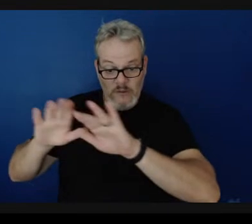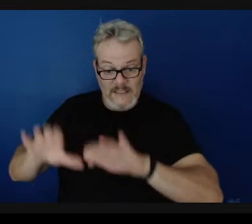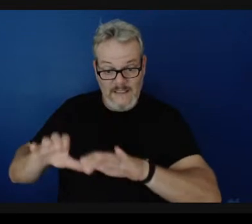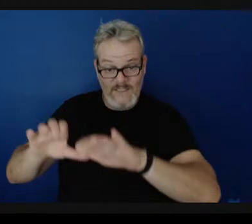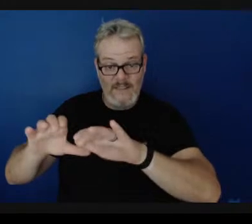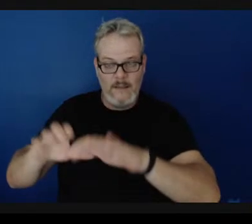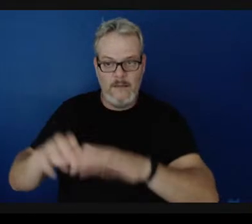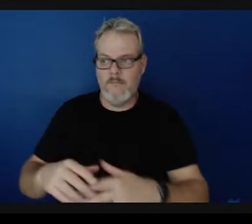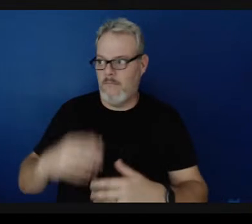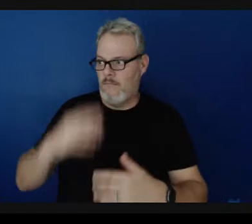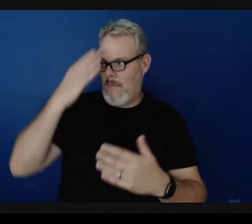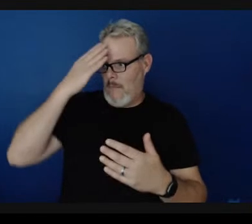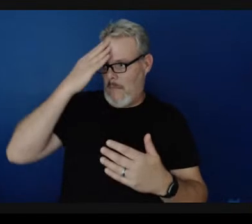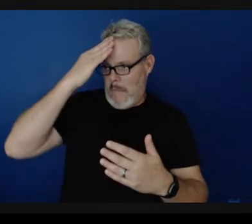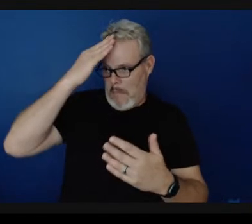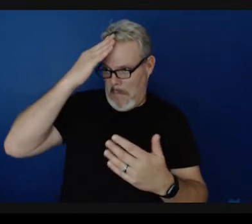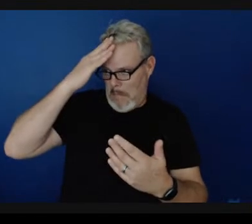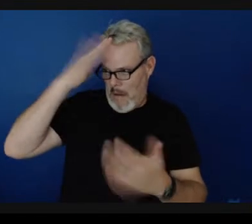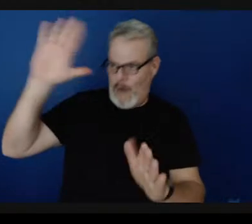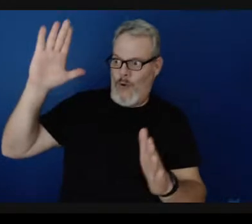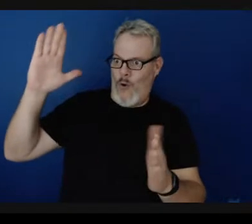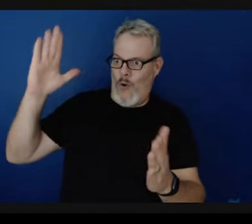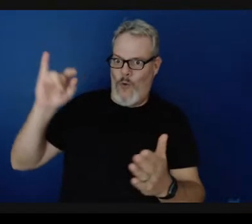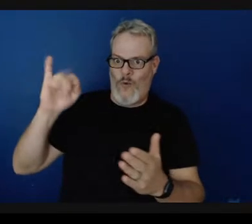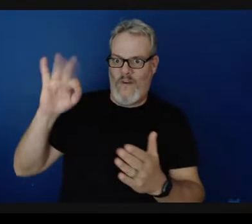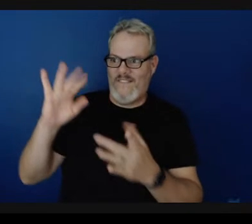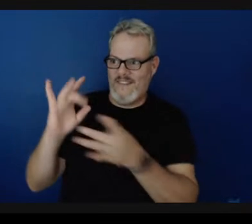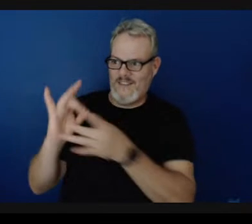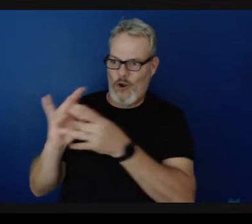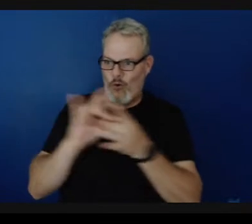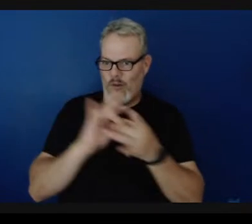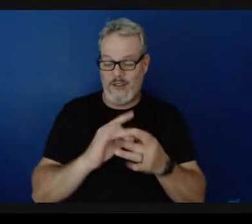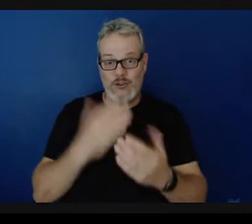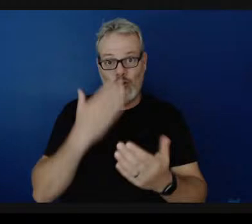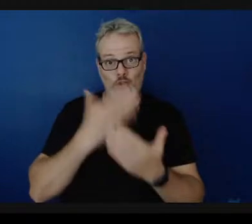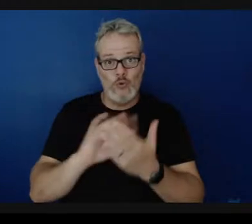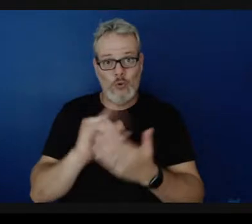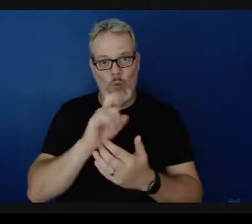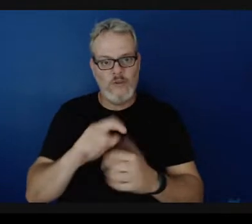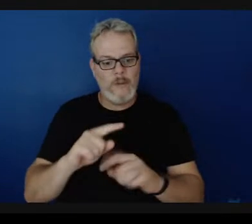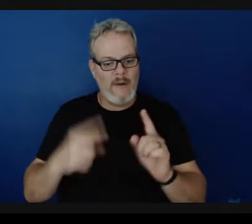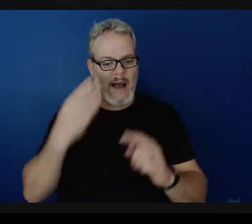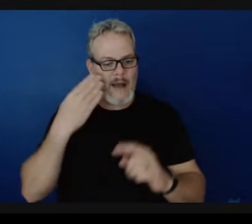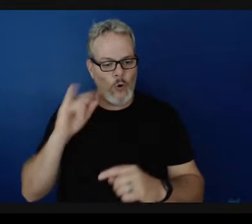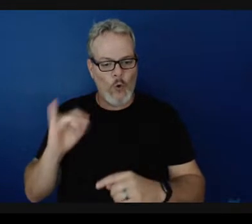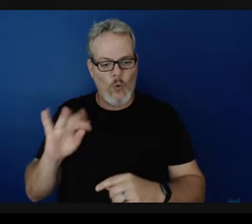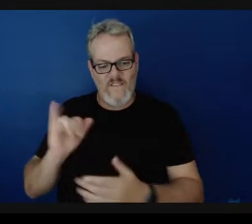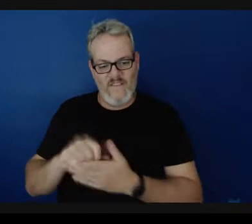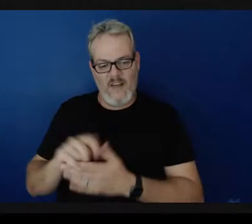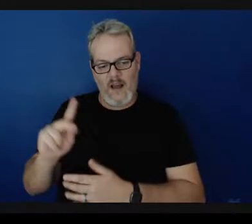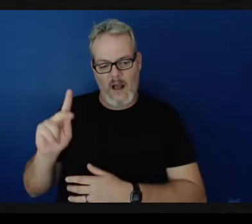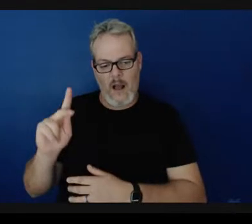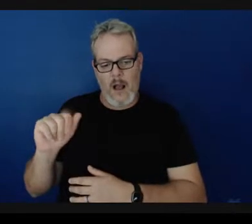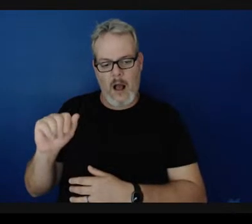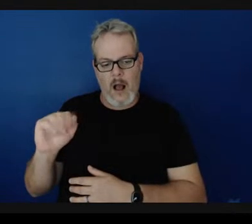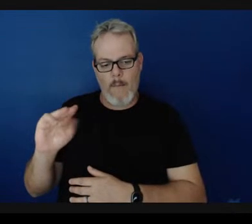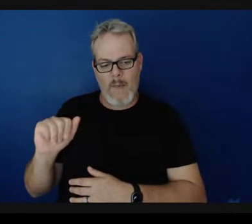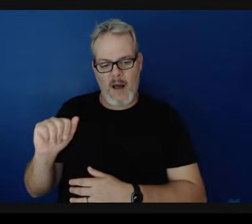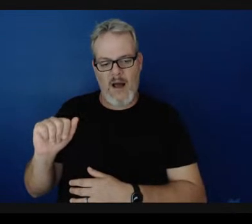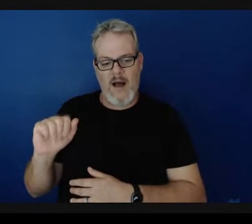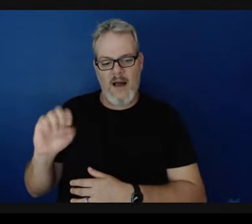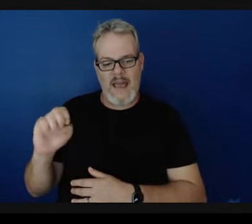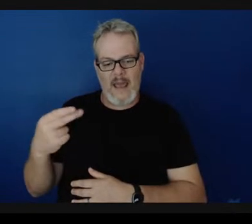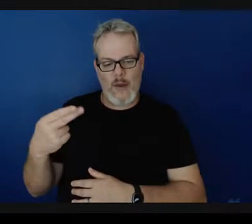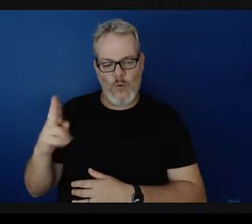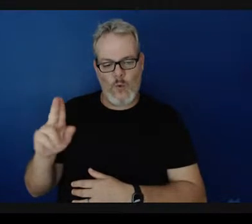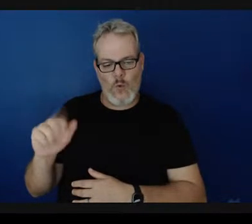that we can see that there is a correlation, Ed. I mean, it's a great question. I don't think Kamehameha had enough activity that we've seen, and it's also